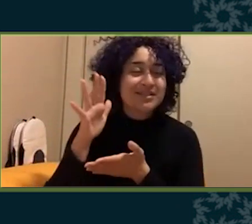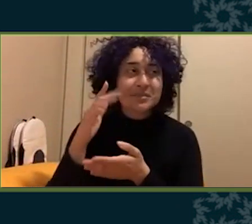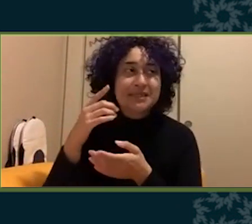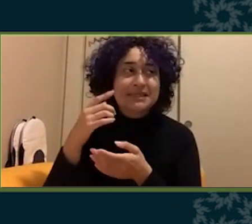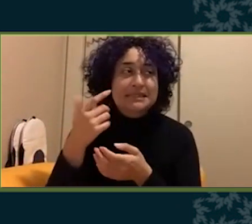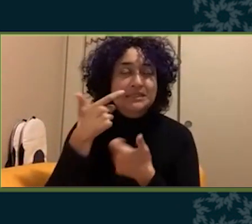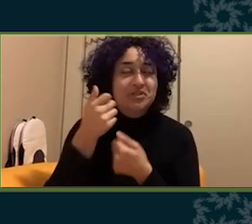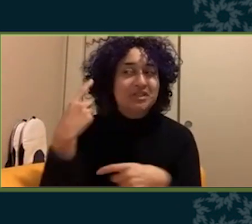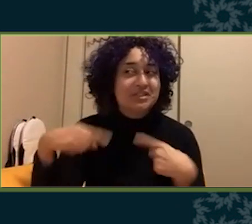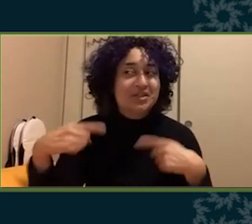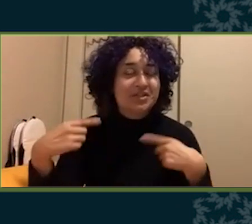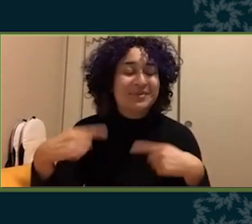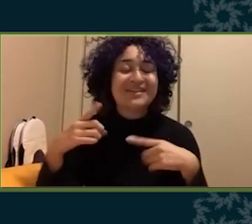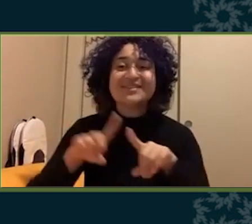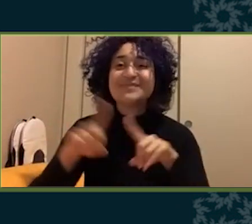it.